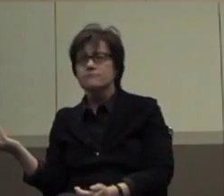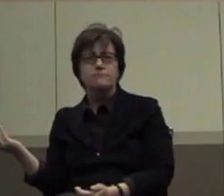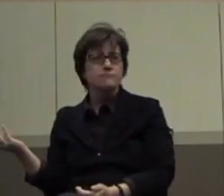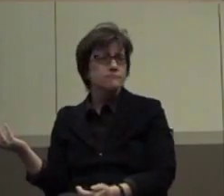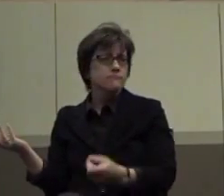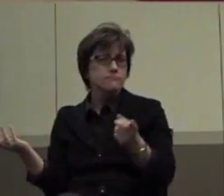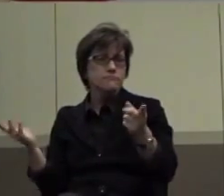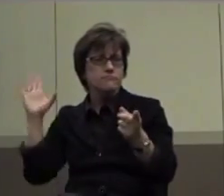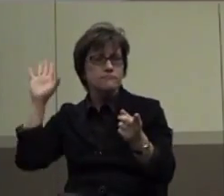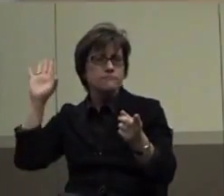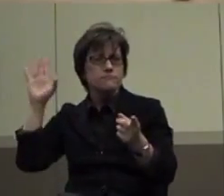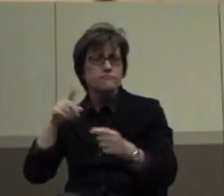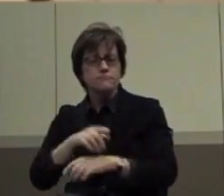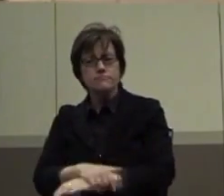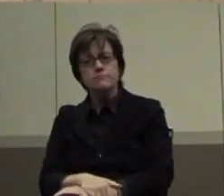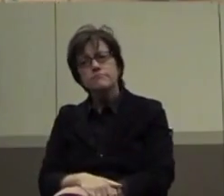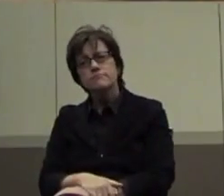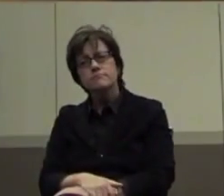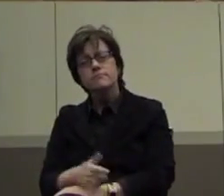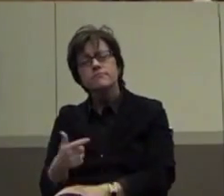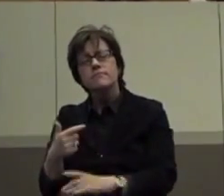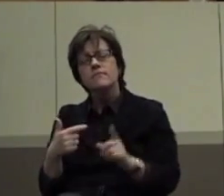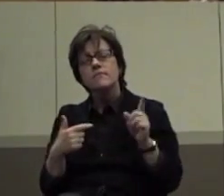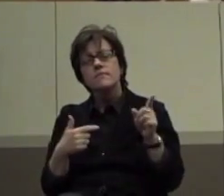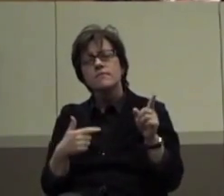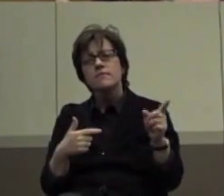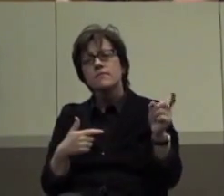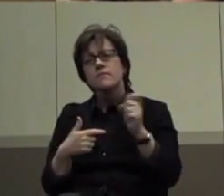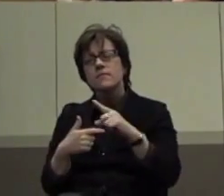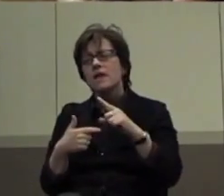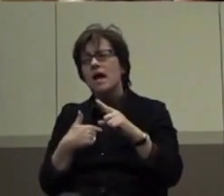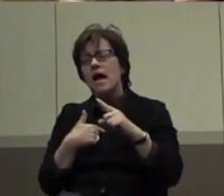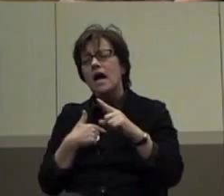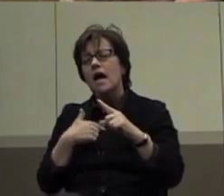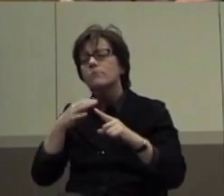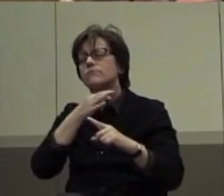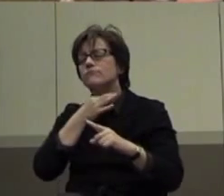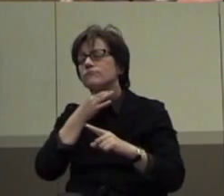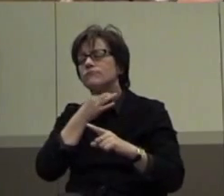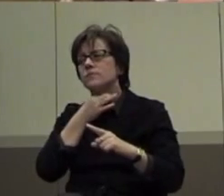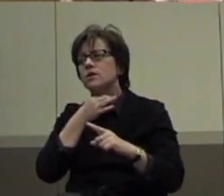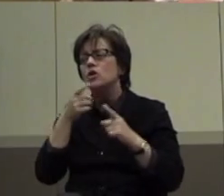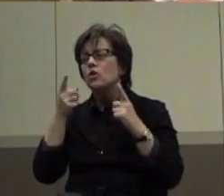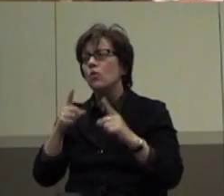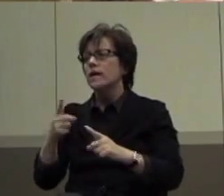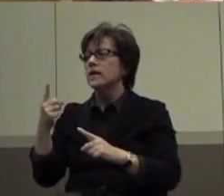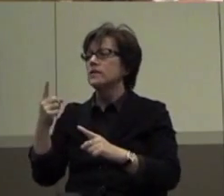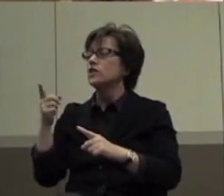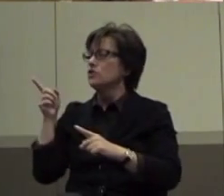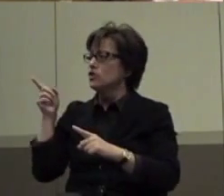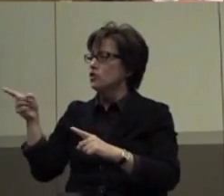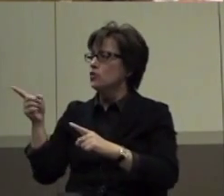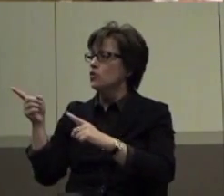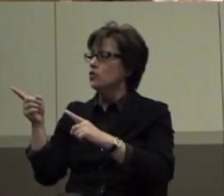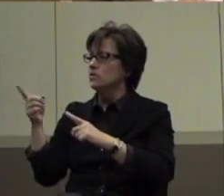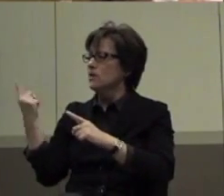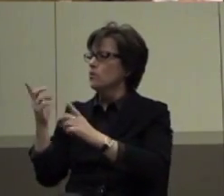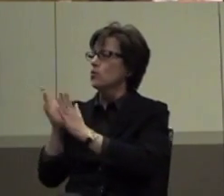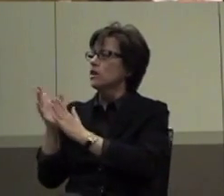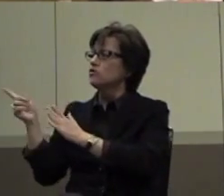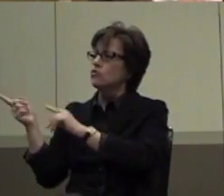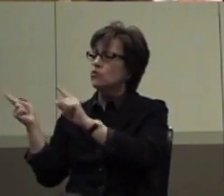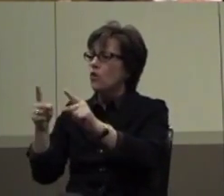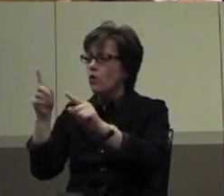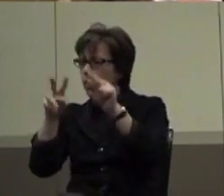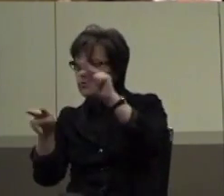Yeah. I was just wondering, when you are requested to go in and observe a student, do you generally know